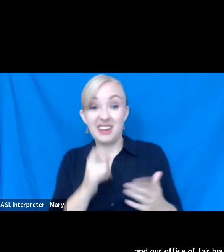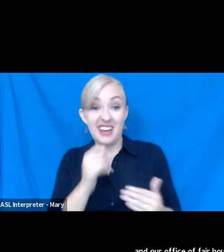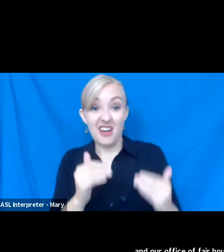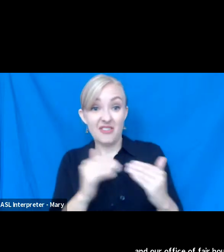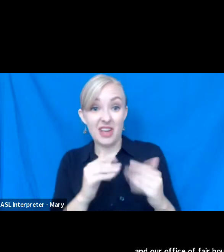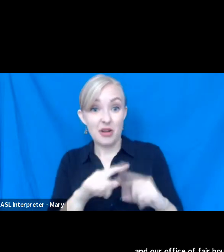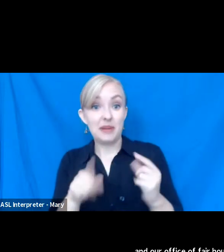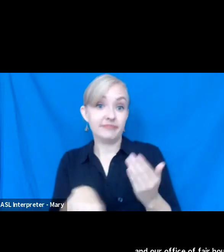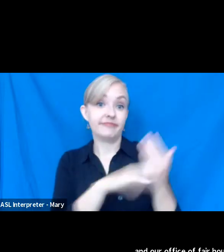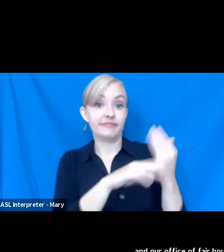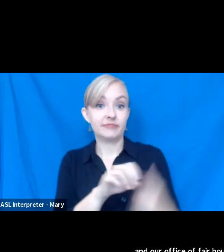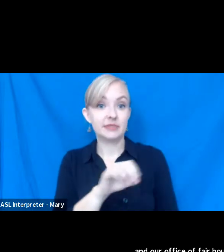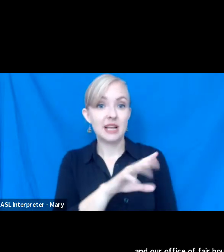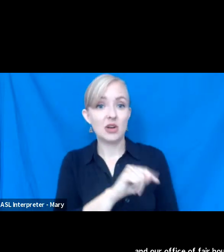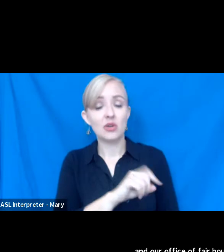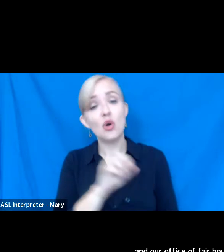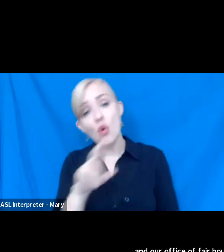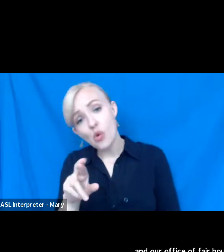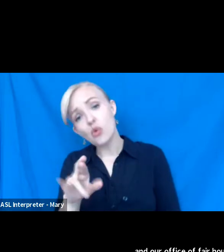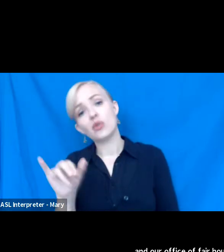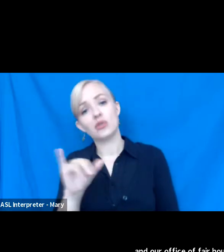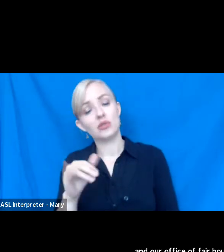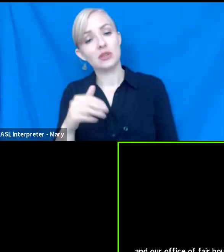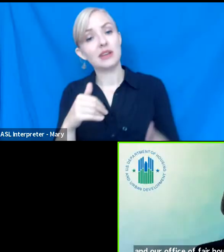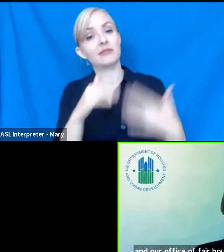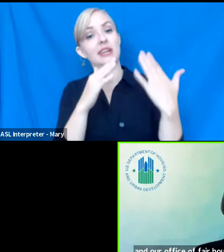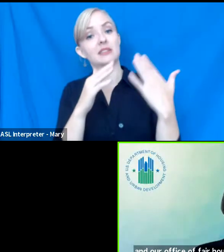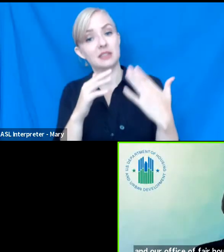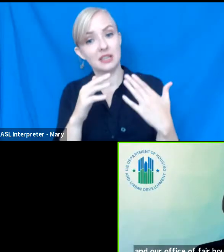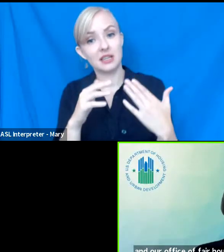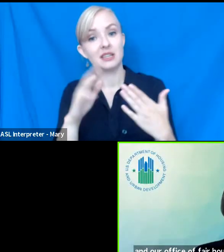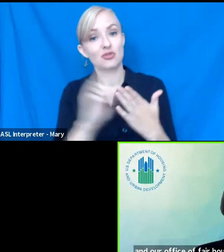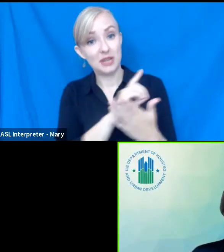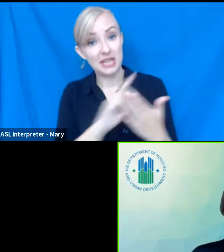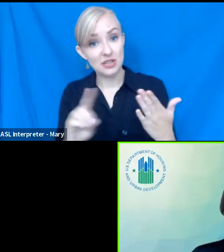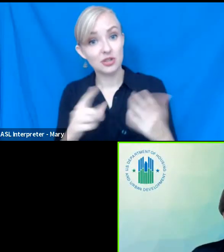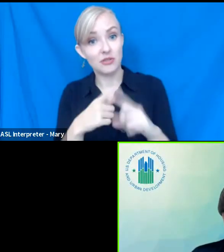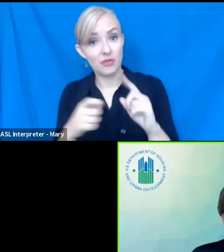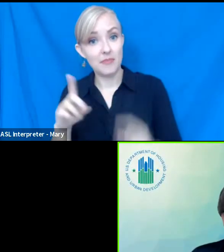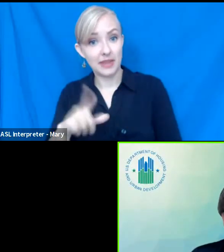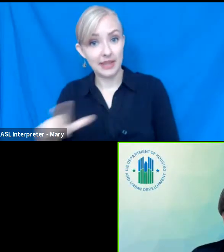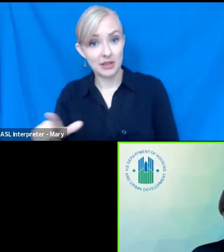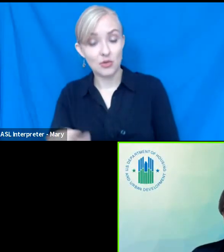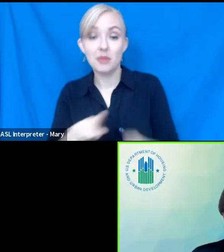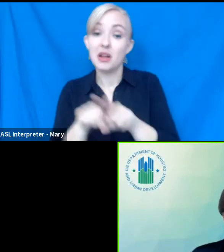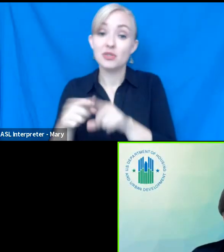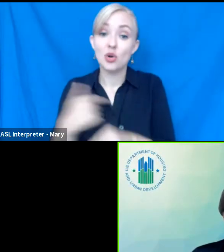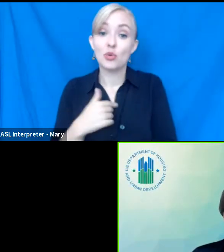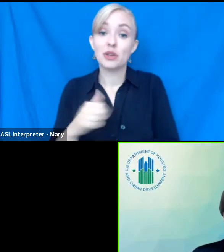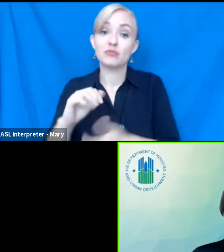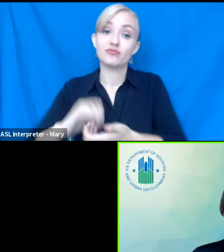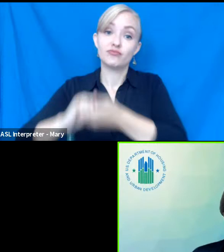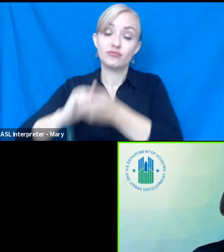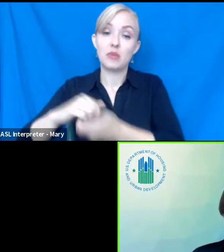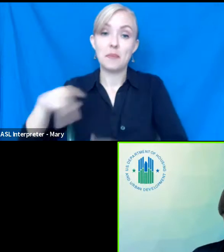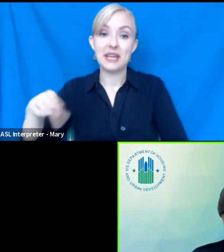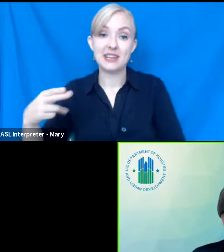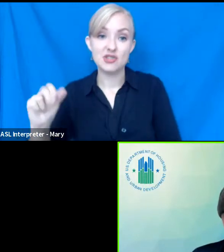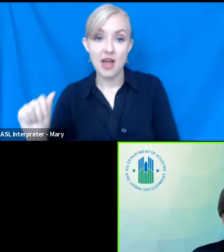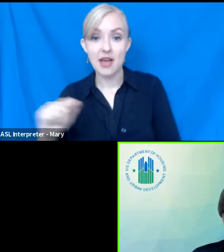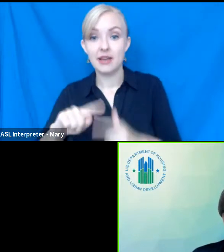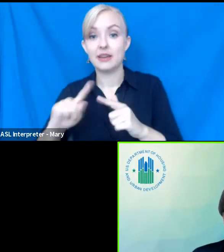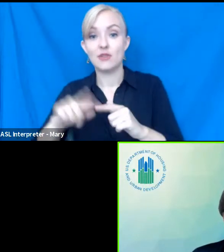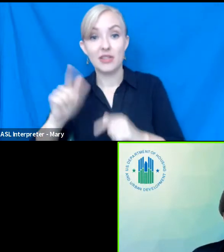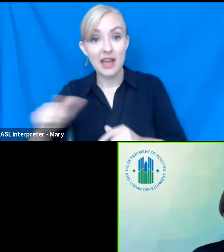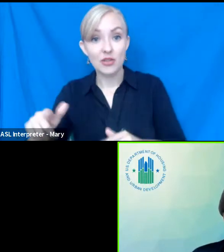discrimination by their landlords. But we also work with PHAs and multifamily owners and landlords that